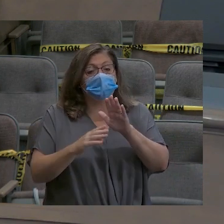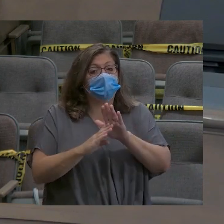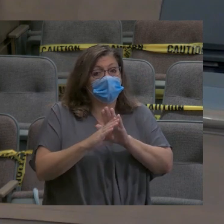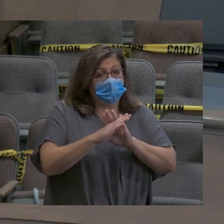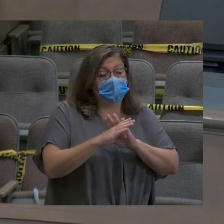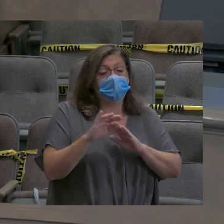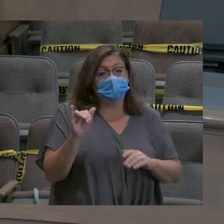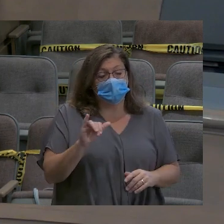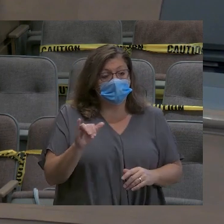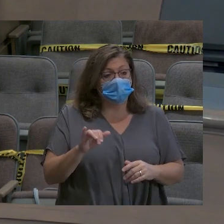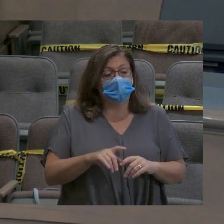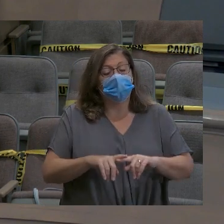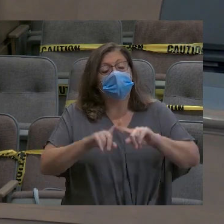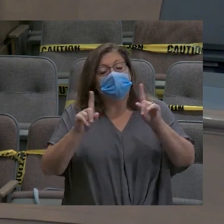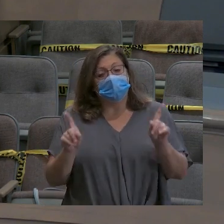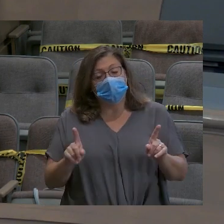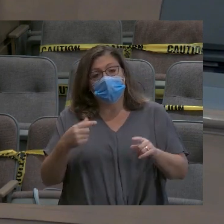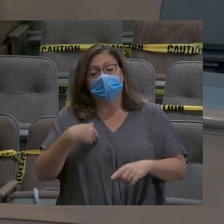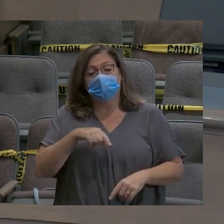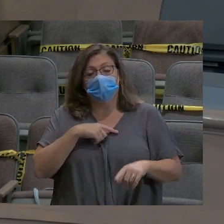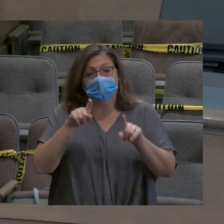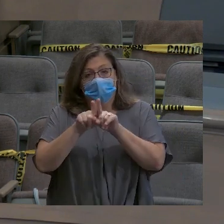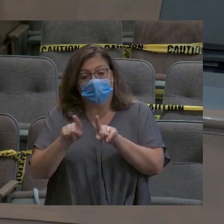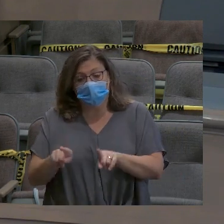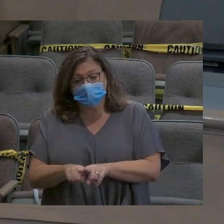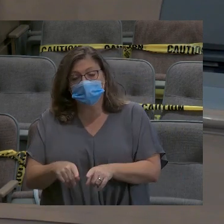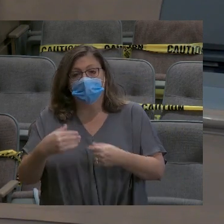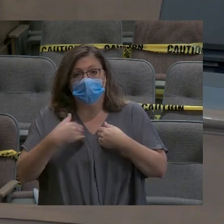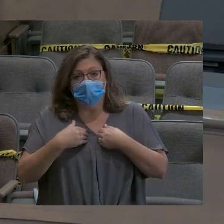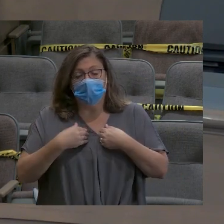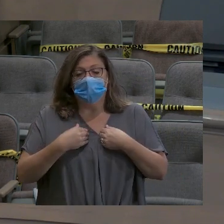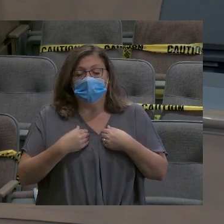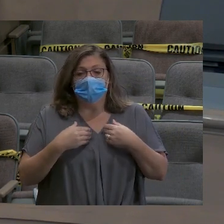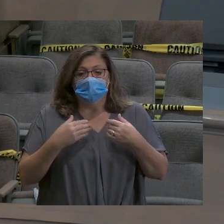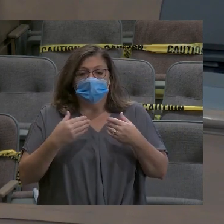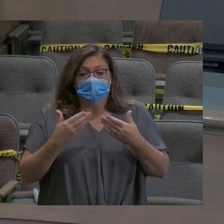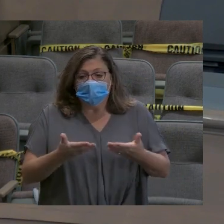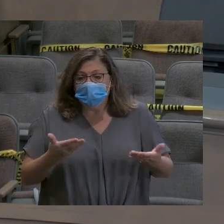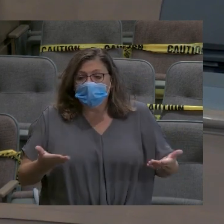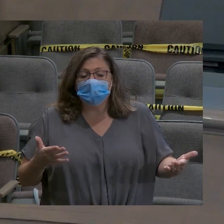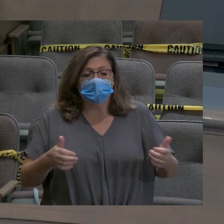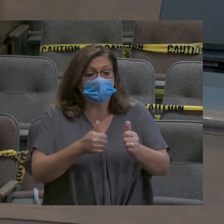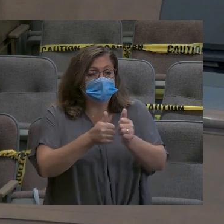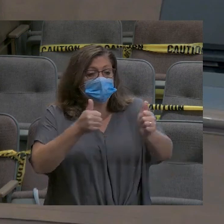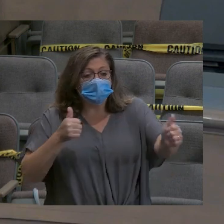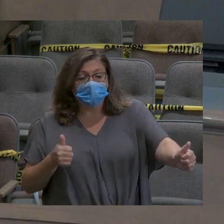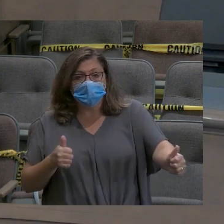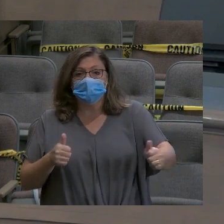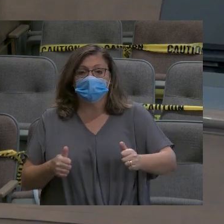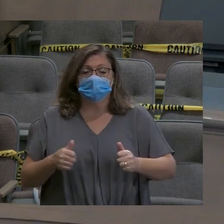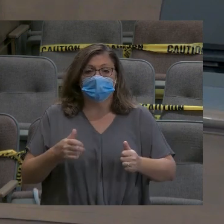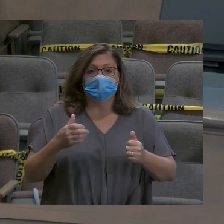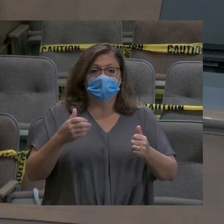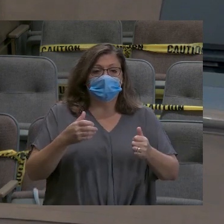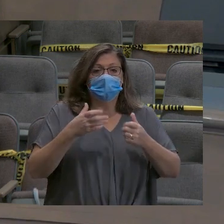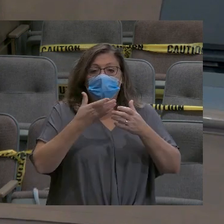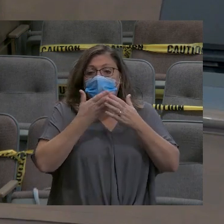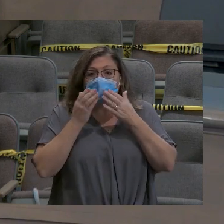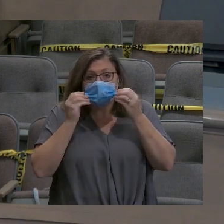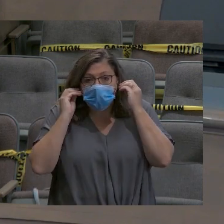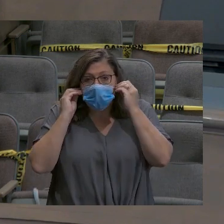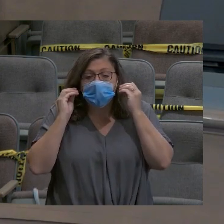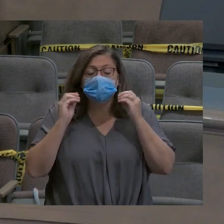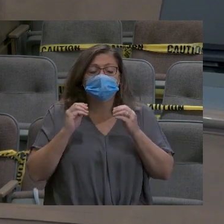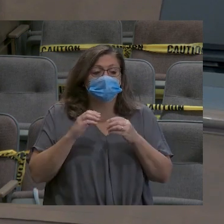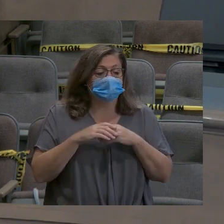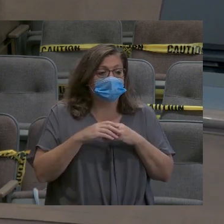also have the benefit of knowing that we have social distancing. We've changed our culture. Many of us are doing the right thing by wearing